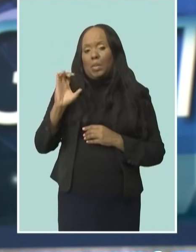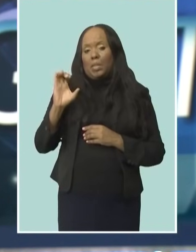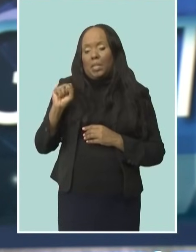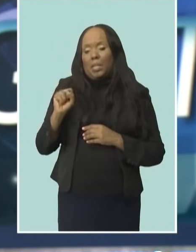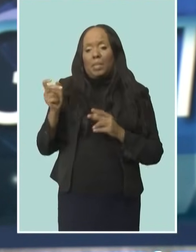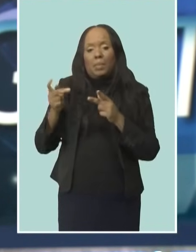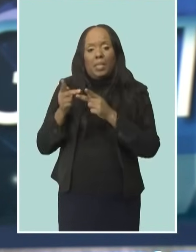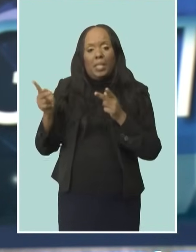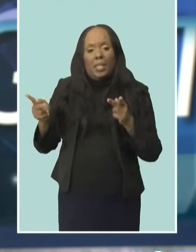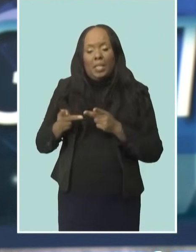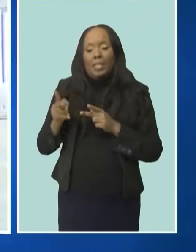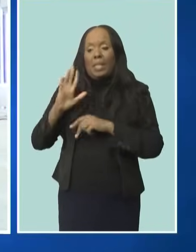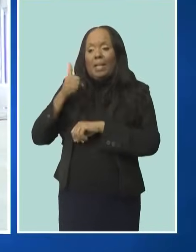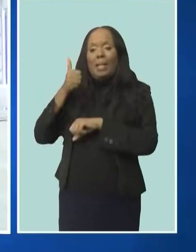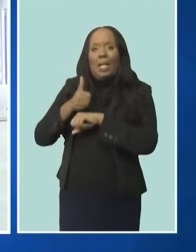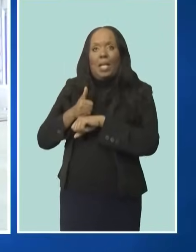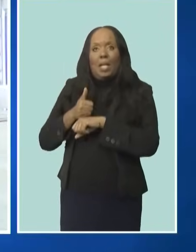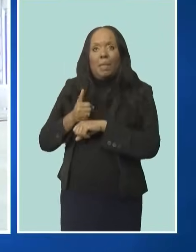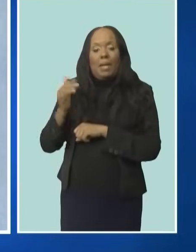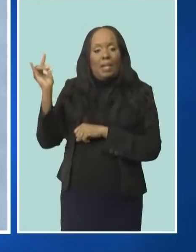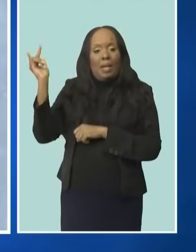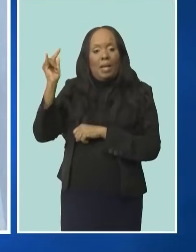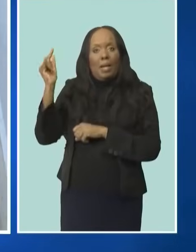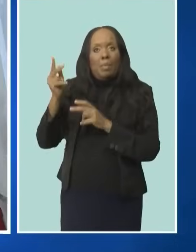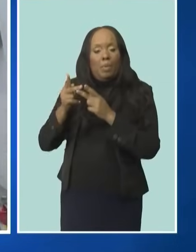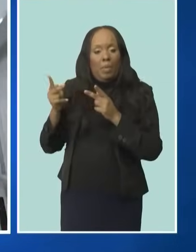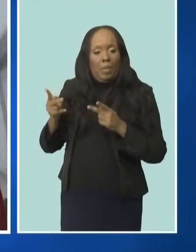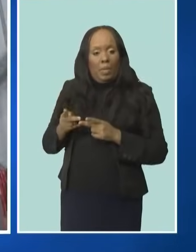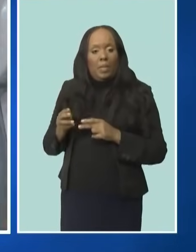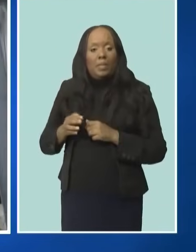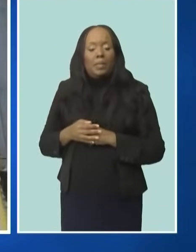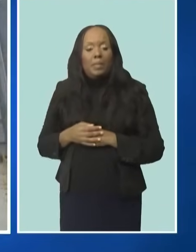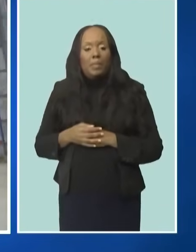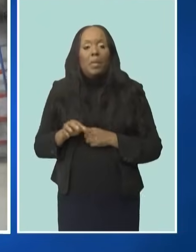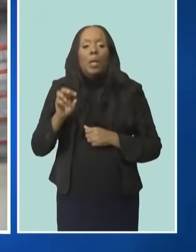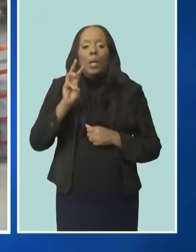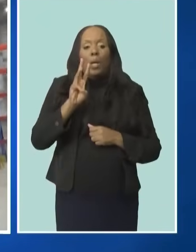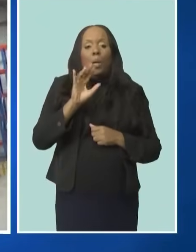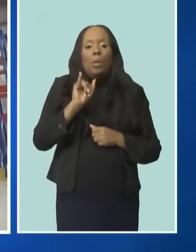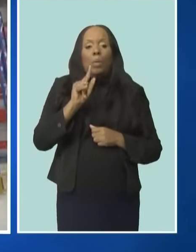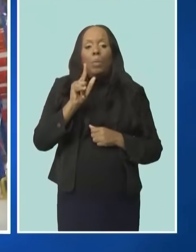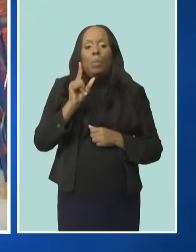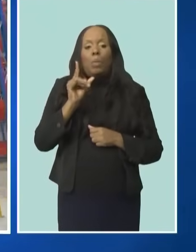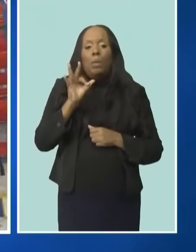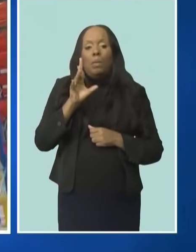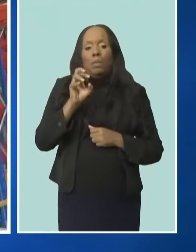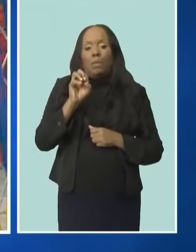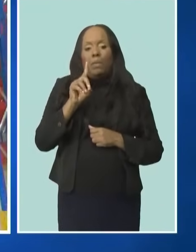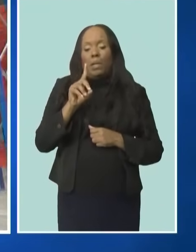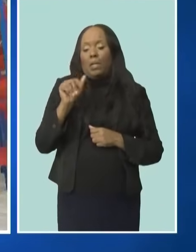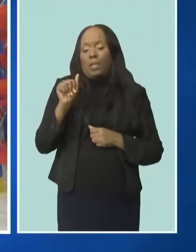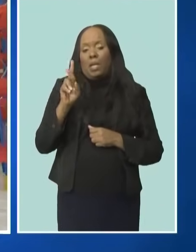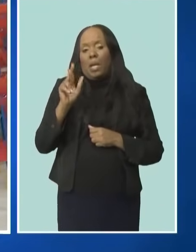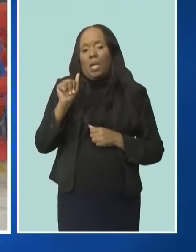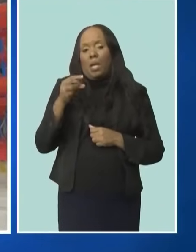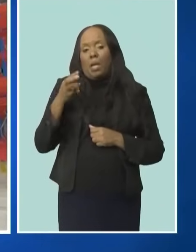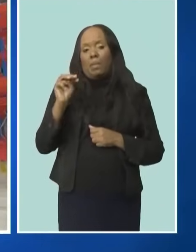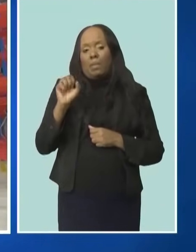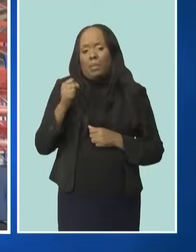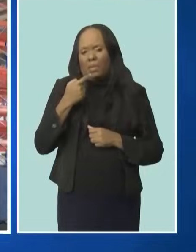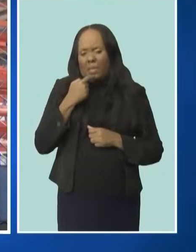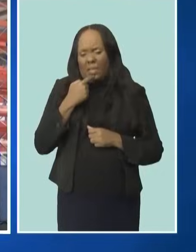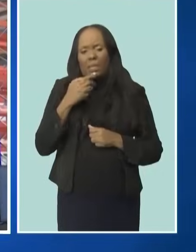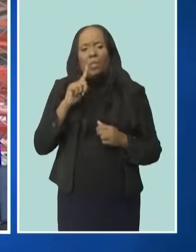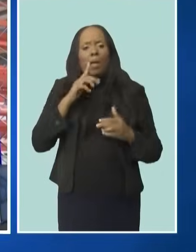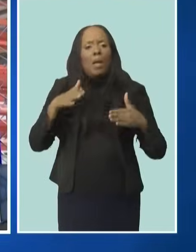Airport. That's according to Minister of Home Affairs and Information, Wilfred Abrams, who says Barbados is pleased to be home to the